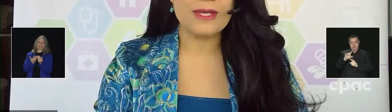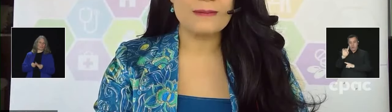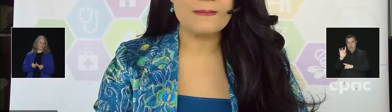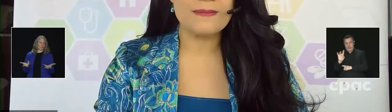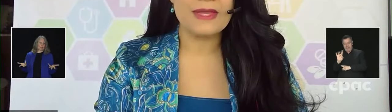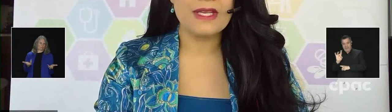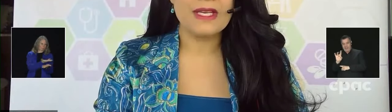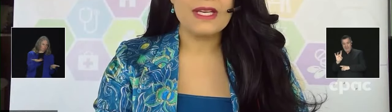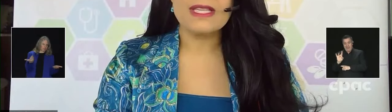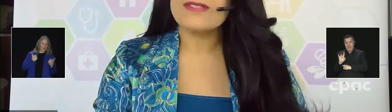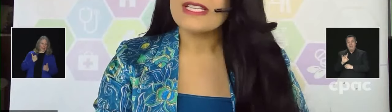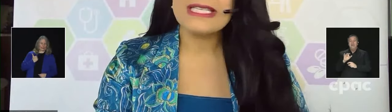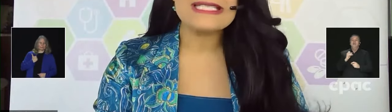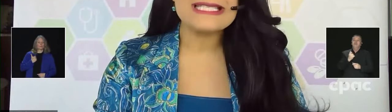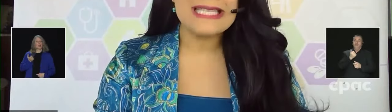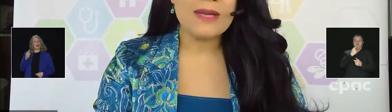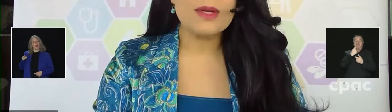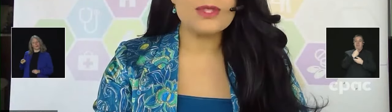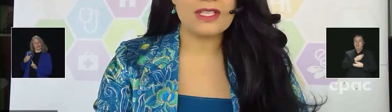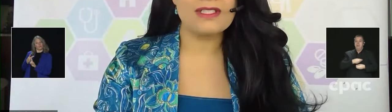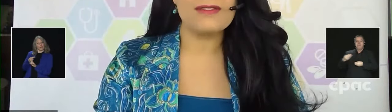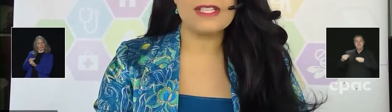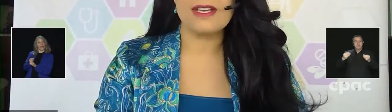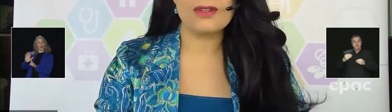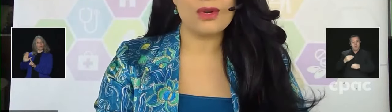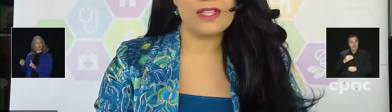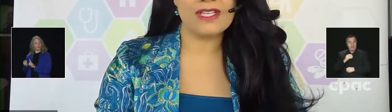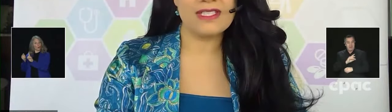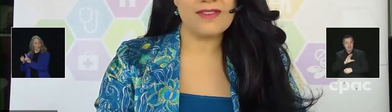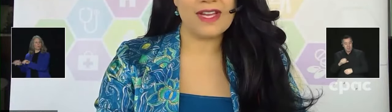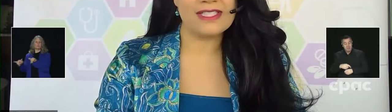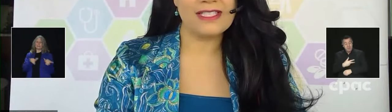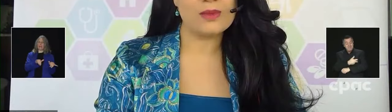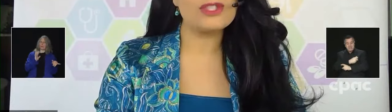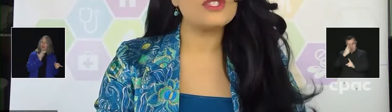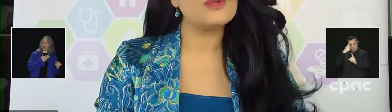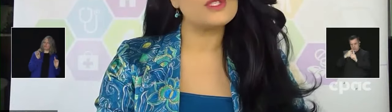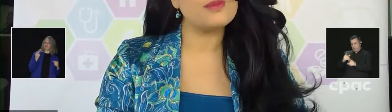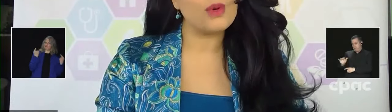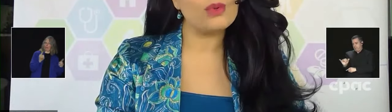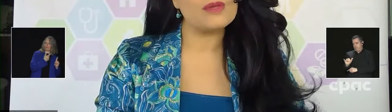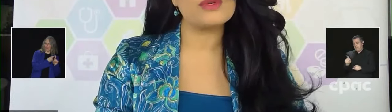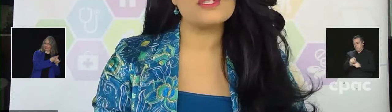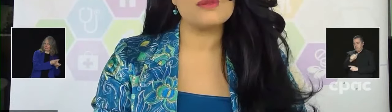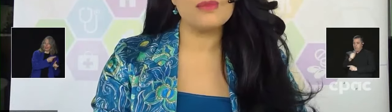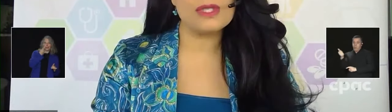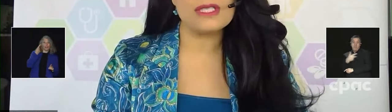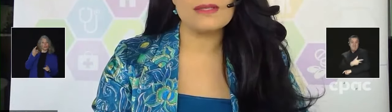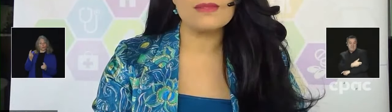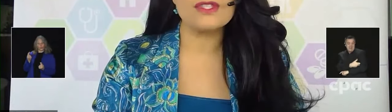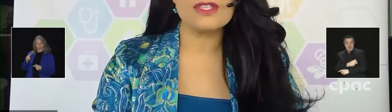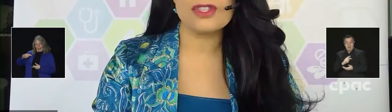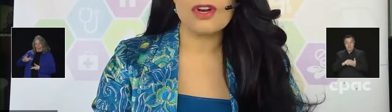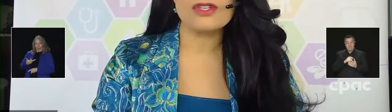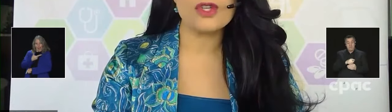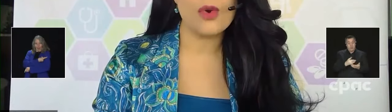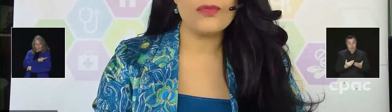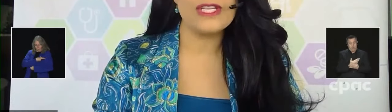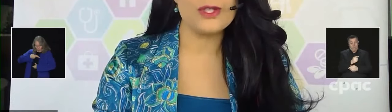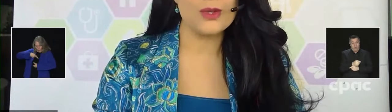the country. This vaccine has the same objective as the other COVID-19 vaccines, which is to expose a person's immune system to